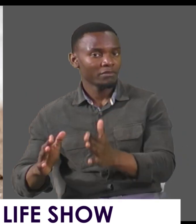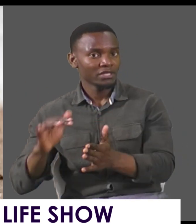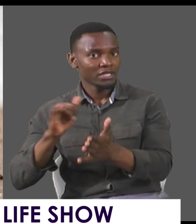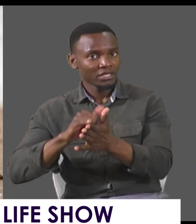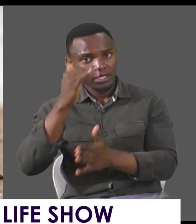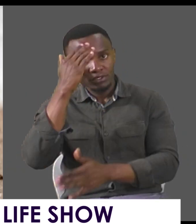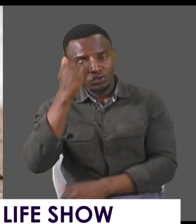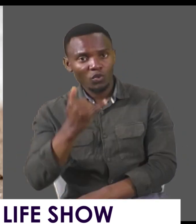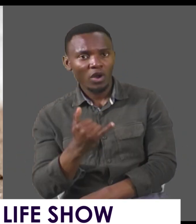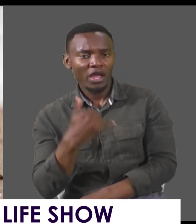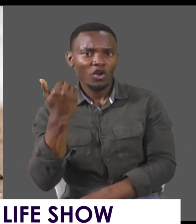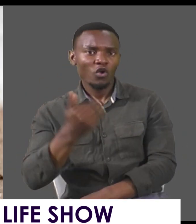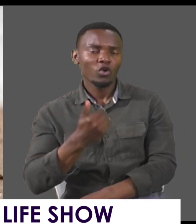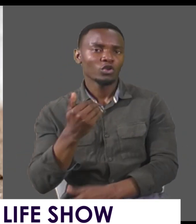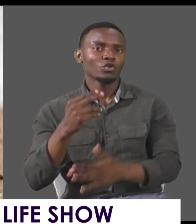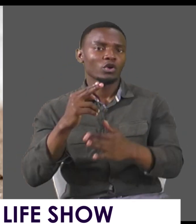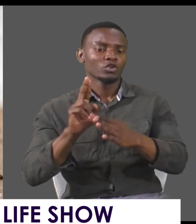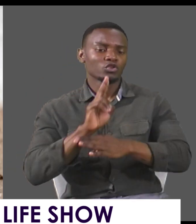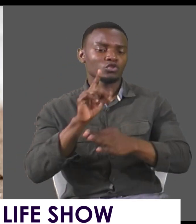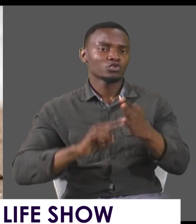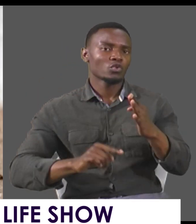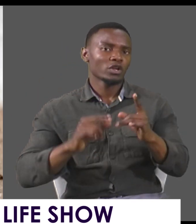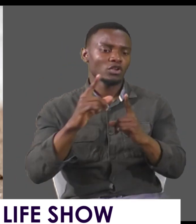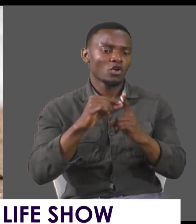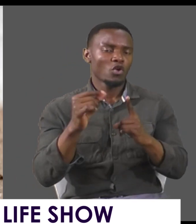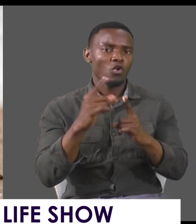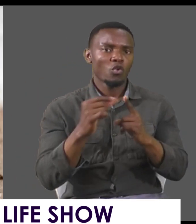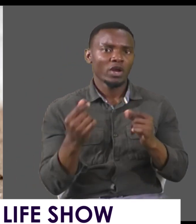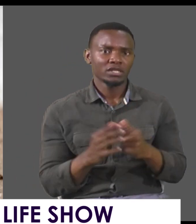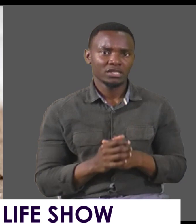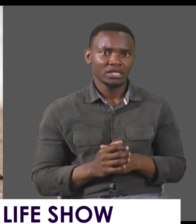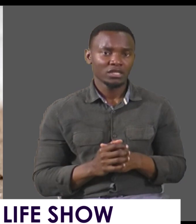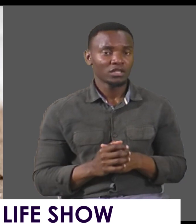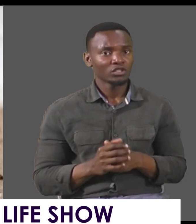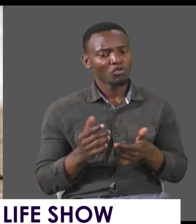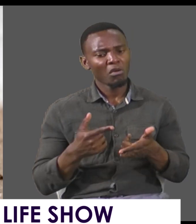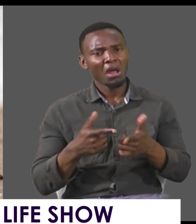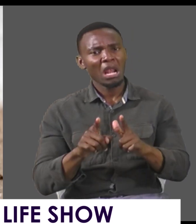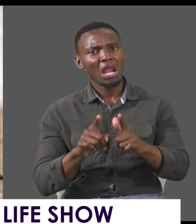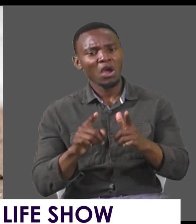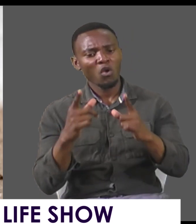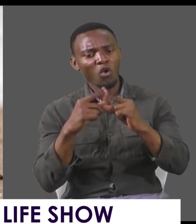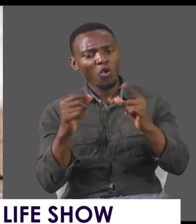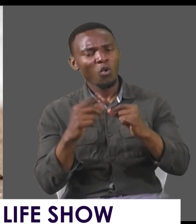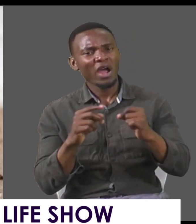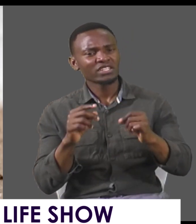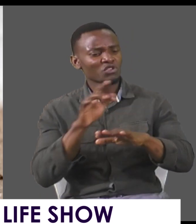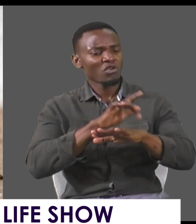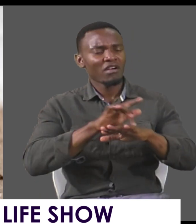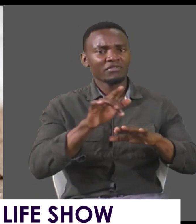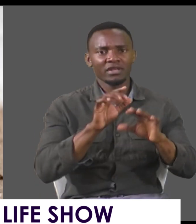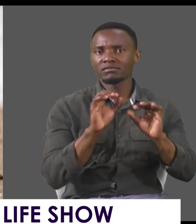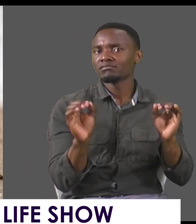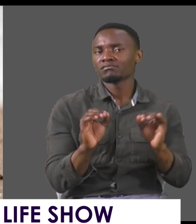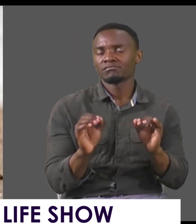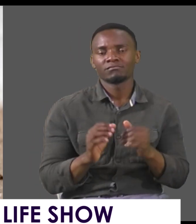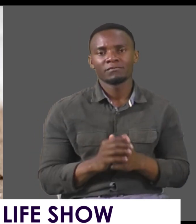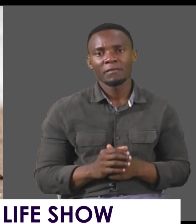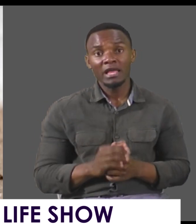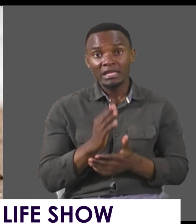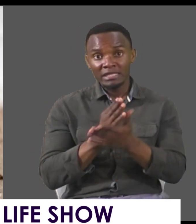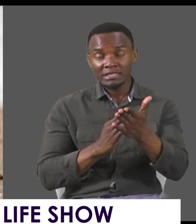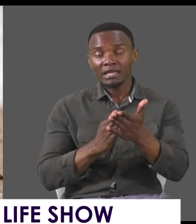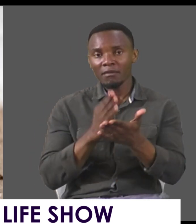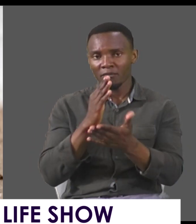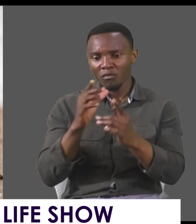throw words to you. Allow the words to pass, not to patch. Some words are hurtful,